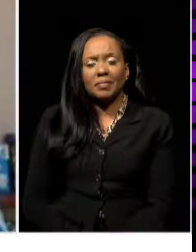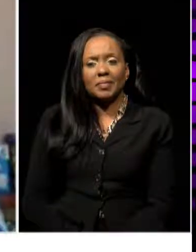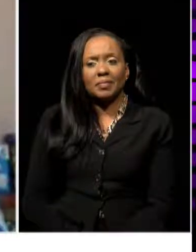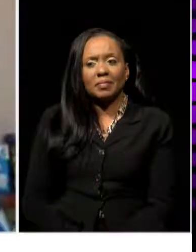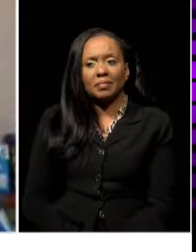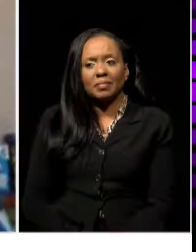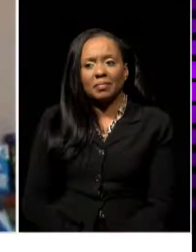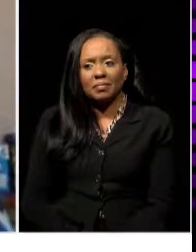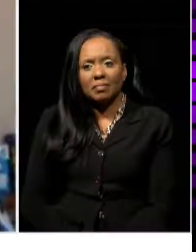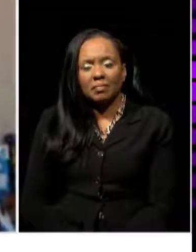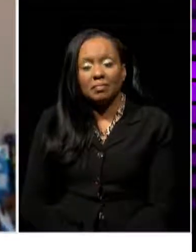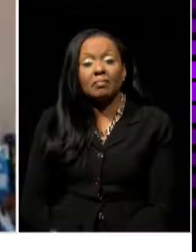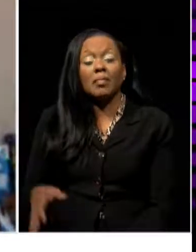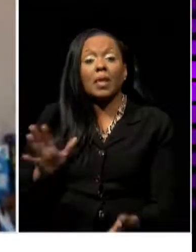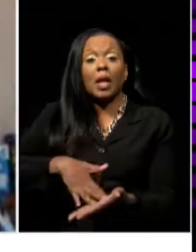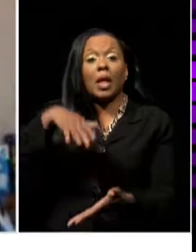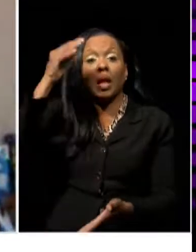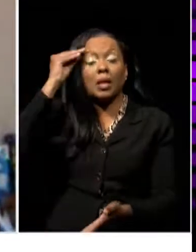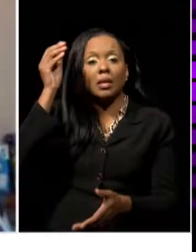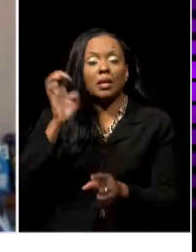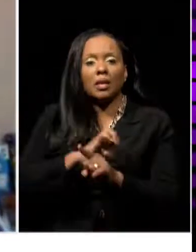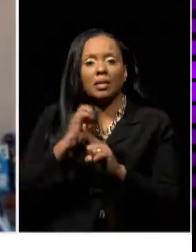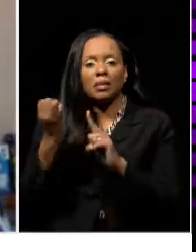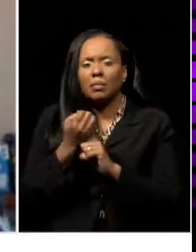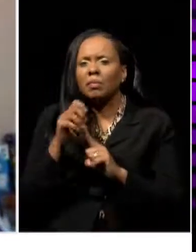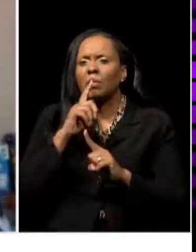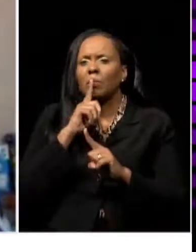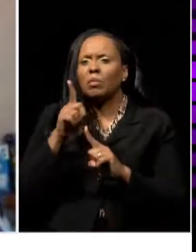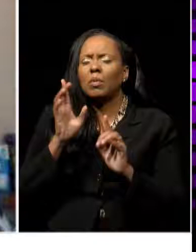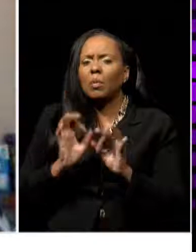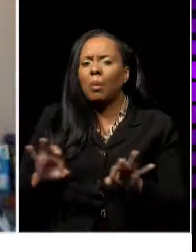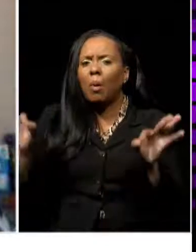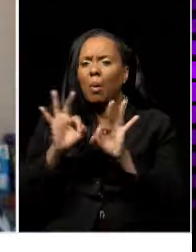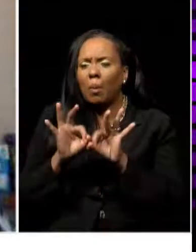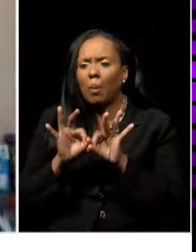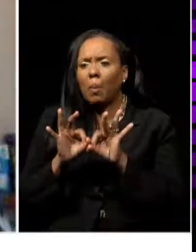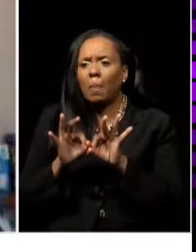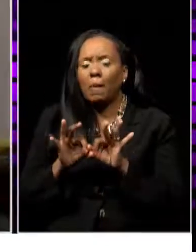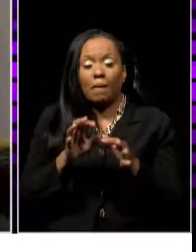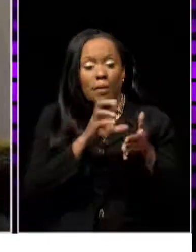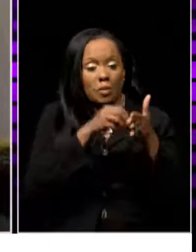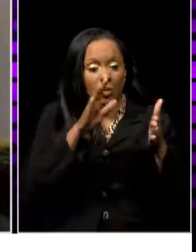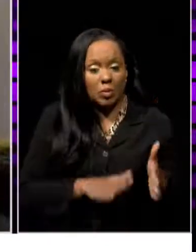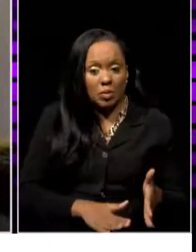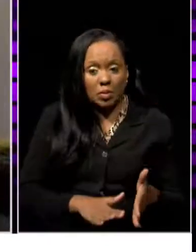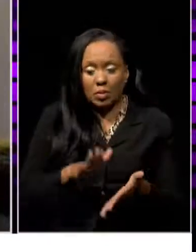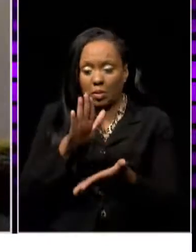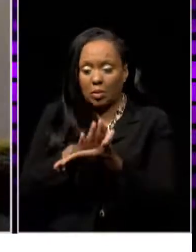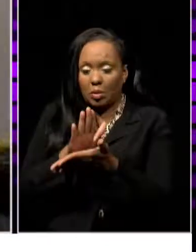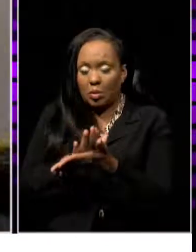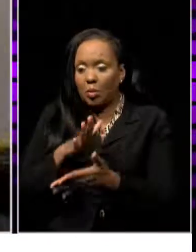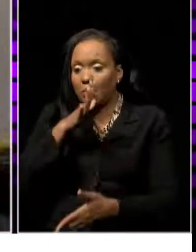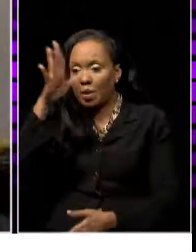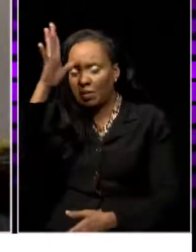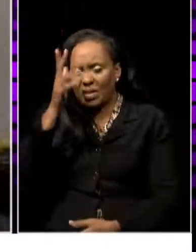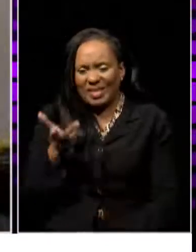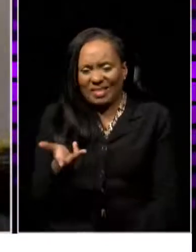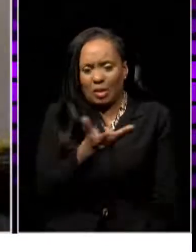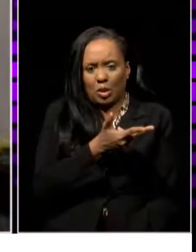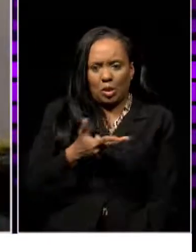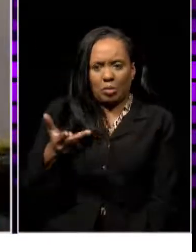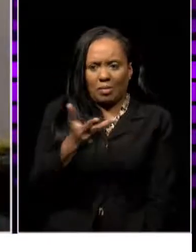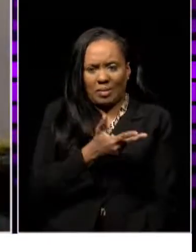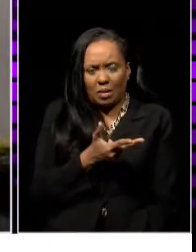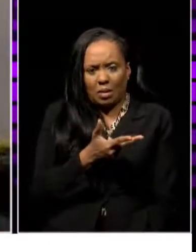It's a triad, and this triad is the students, the school, as well as the parents. This is regardless of whether